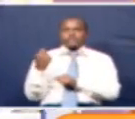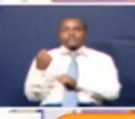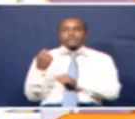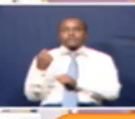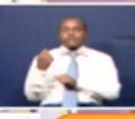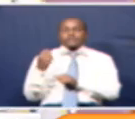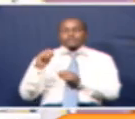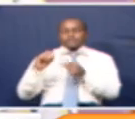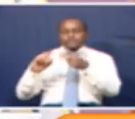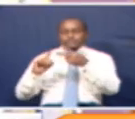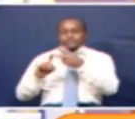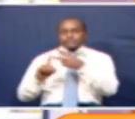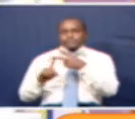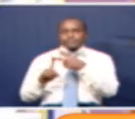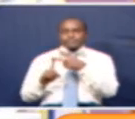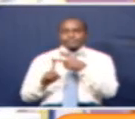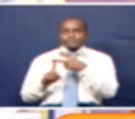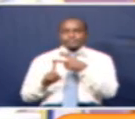Secondly,